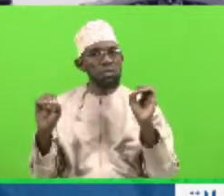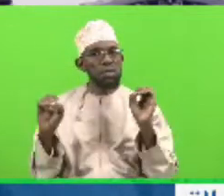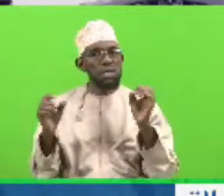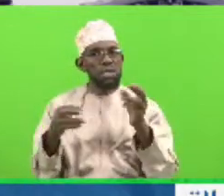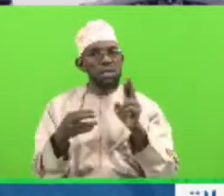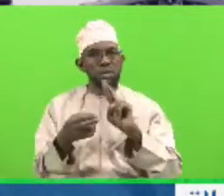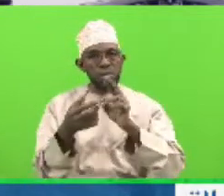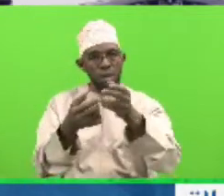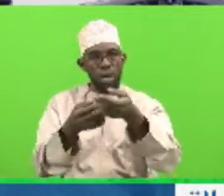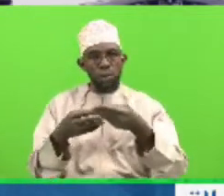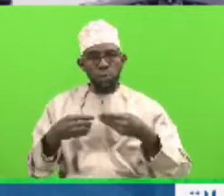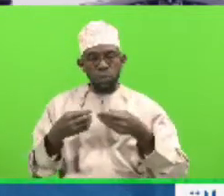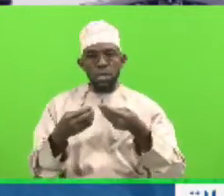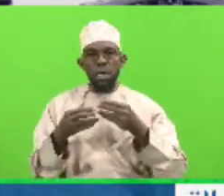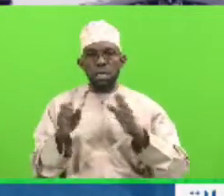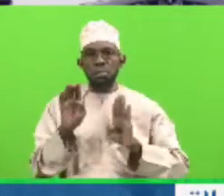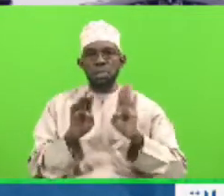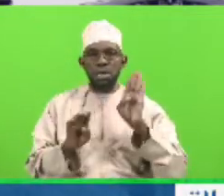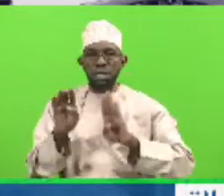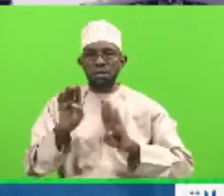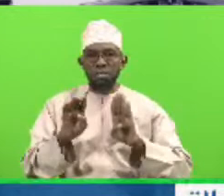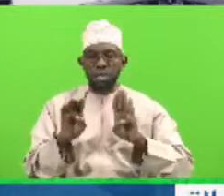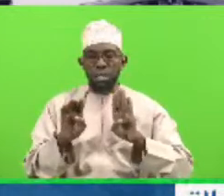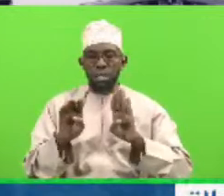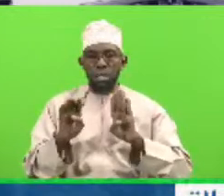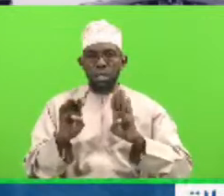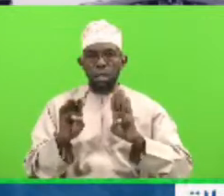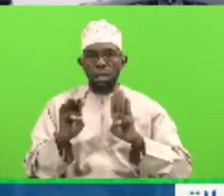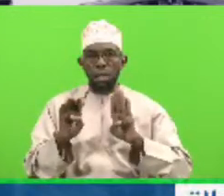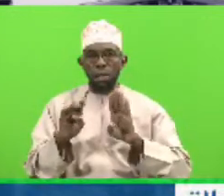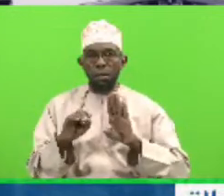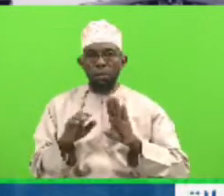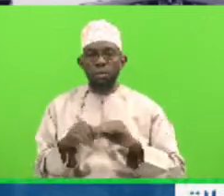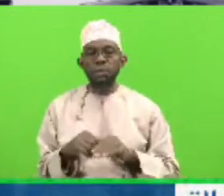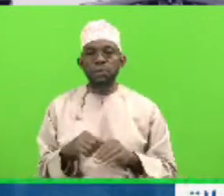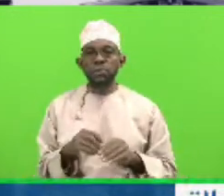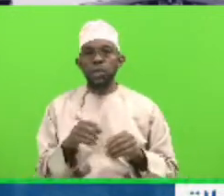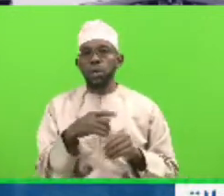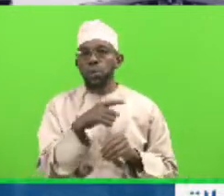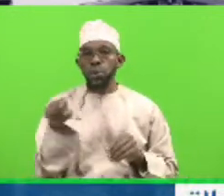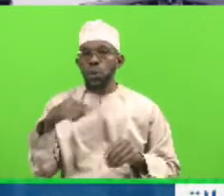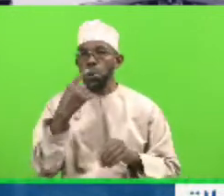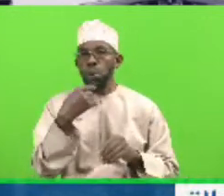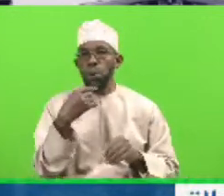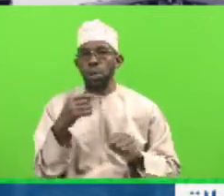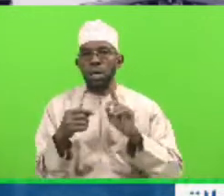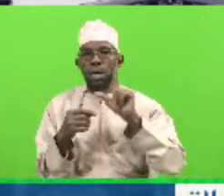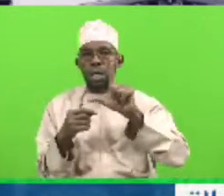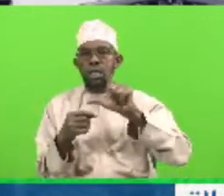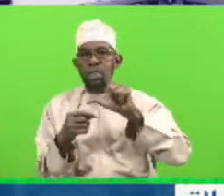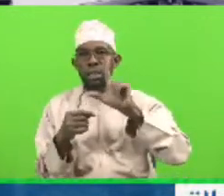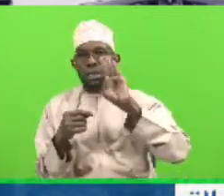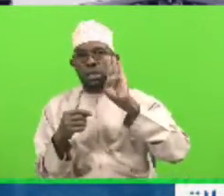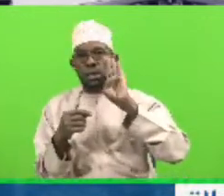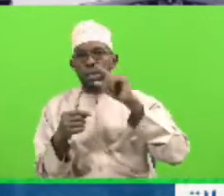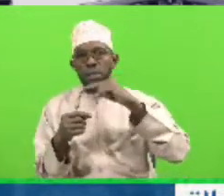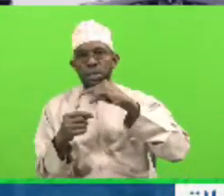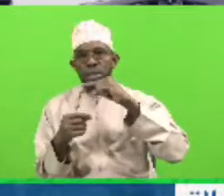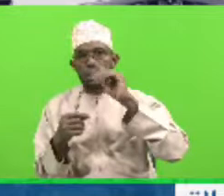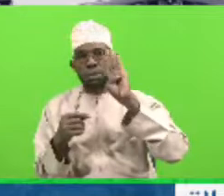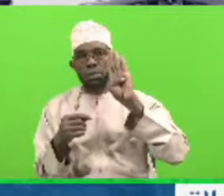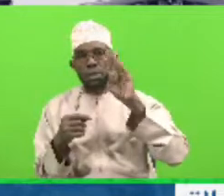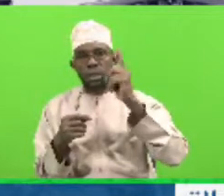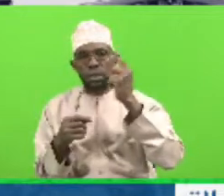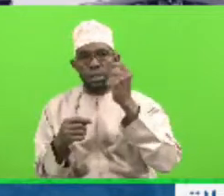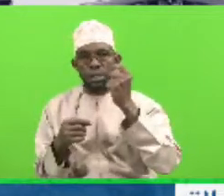behavior. They acquired it, the people of Lut, and those who practice LGBTQ today